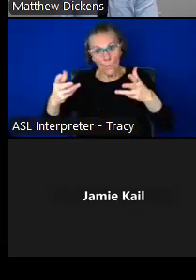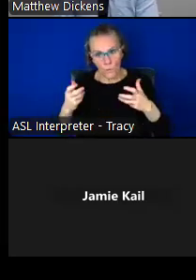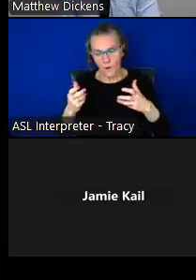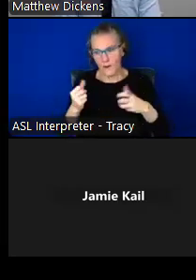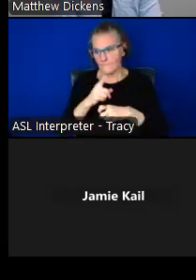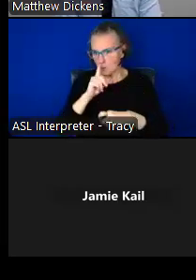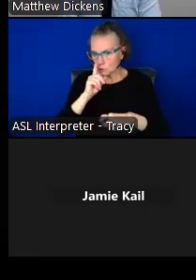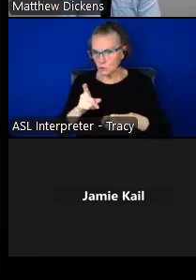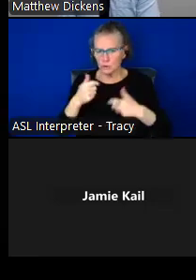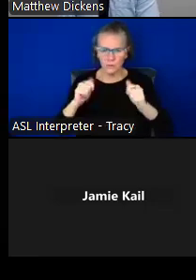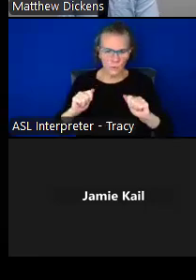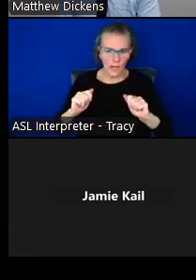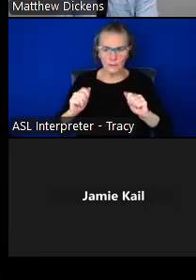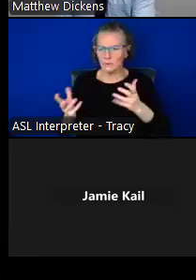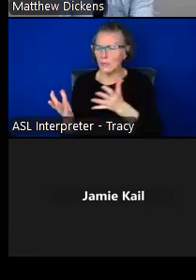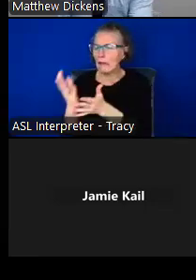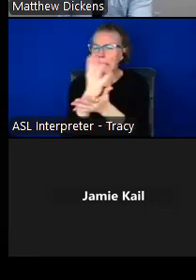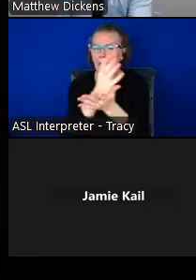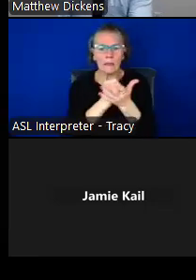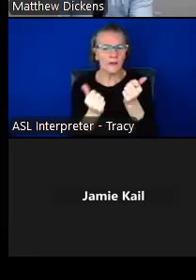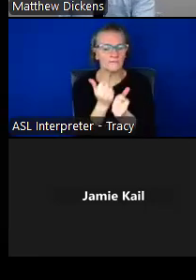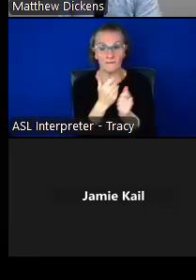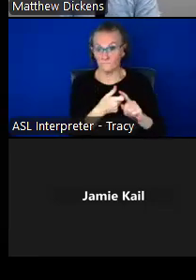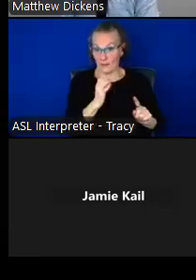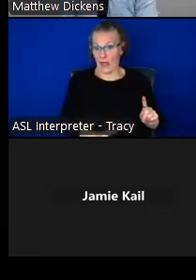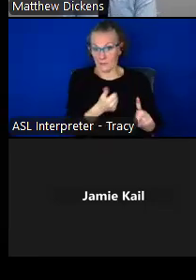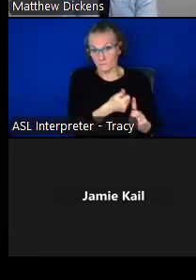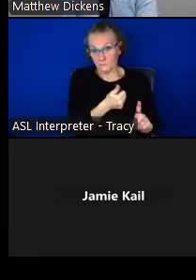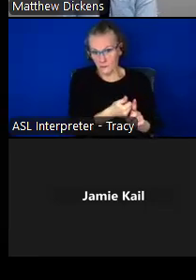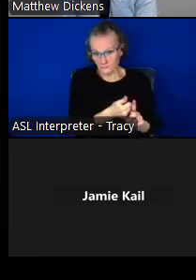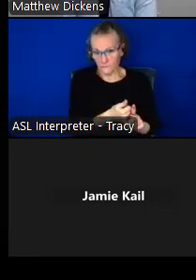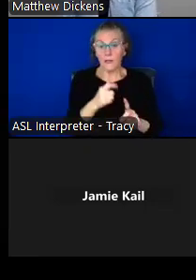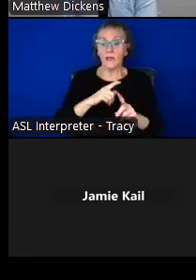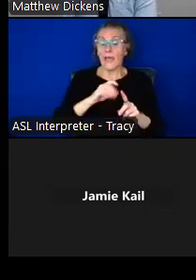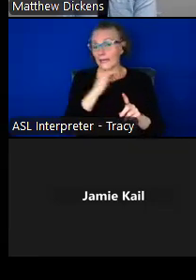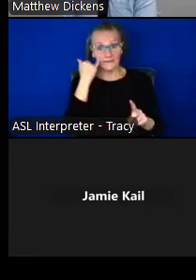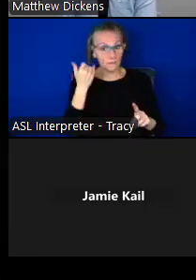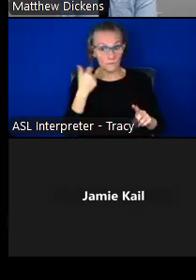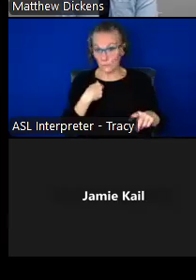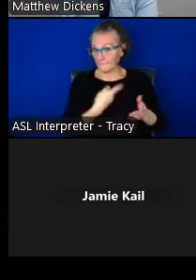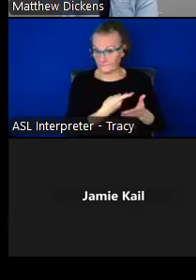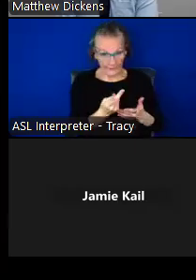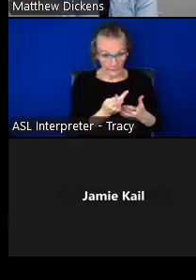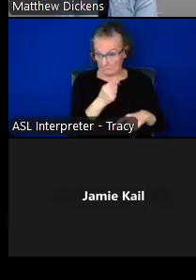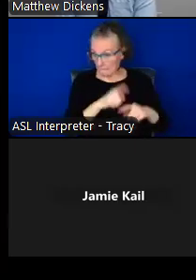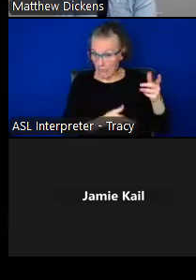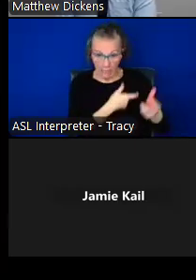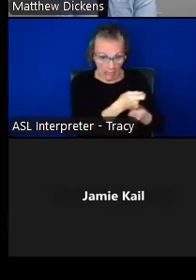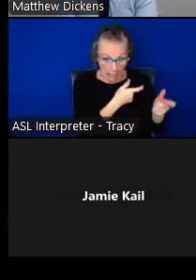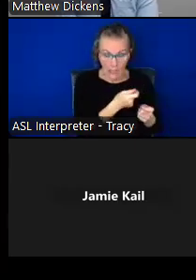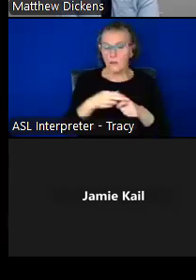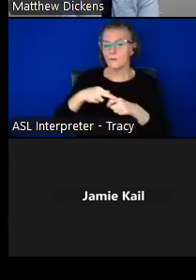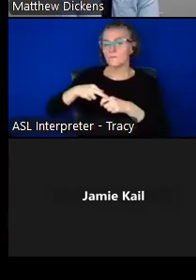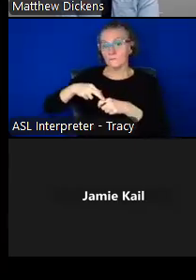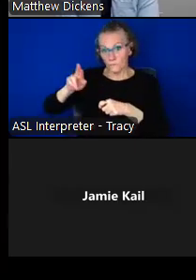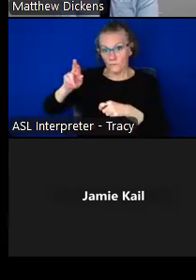that we are trying to gather information from the client themselves. And then in the event that we are not, we refer